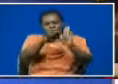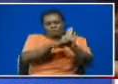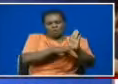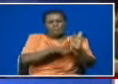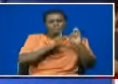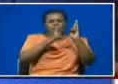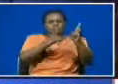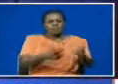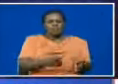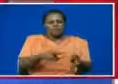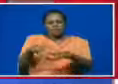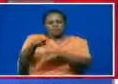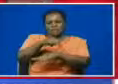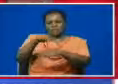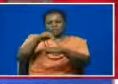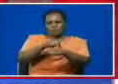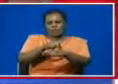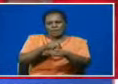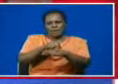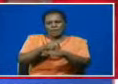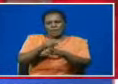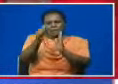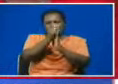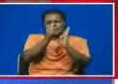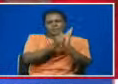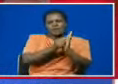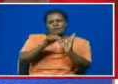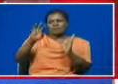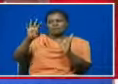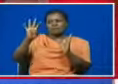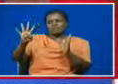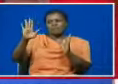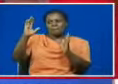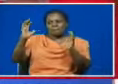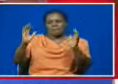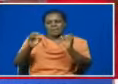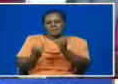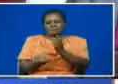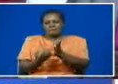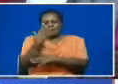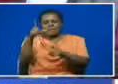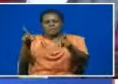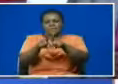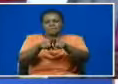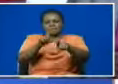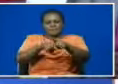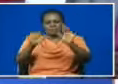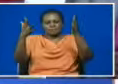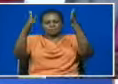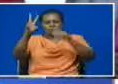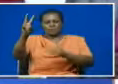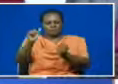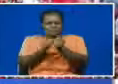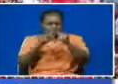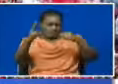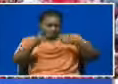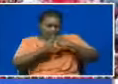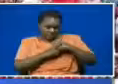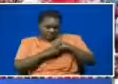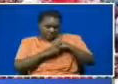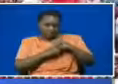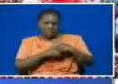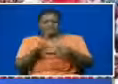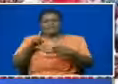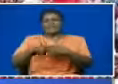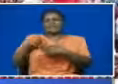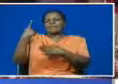report on actualization of the Big Four agenda, which he unveiled during similar celebrations in 2017.